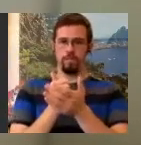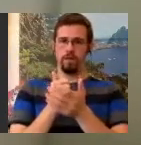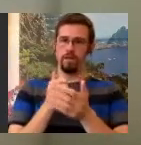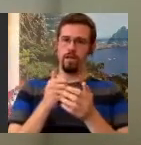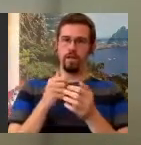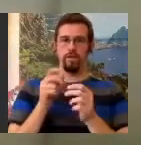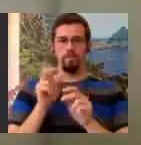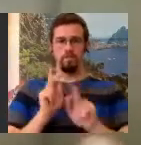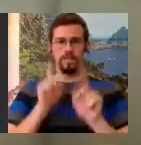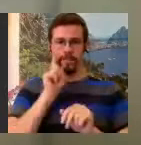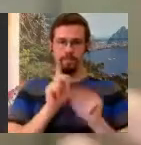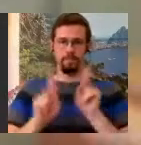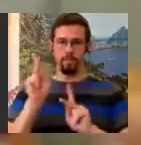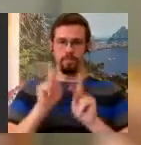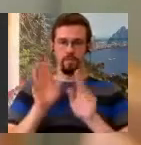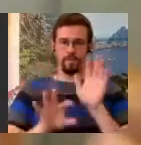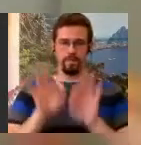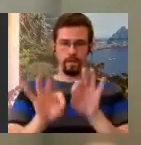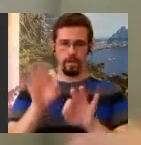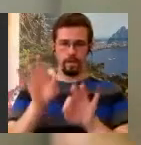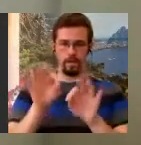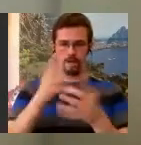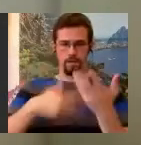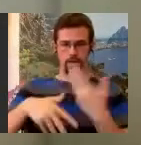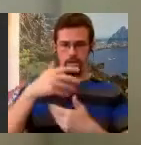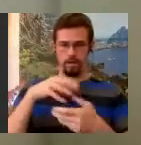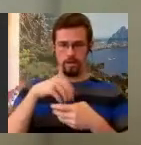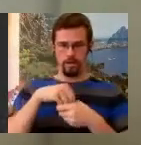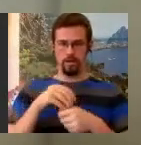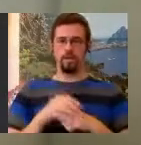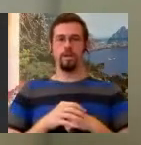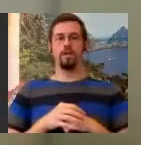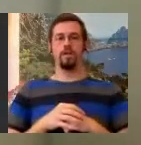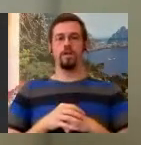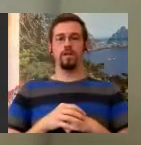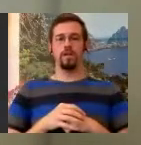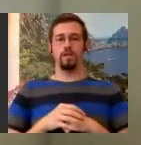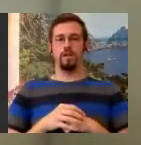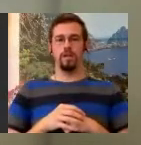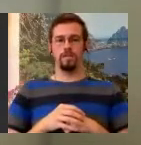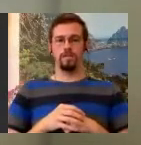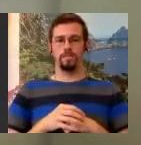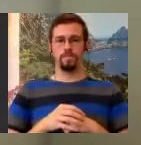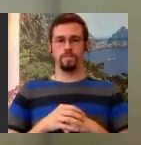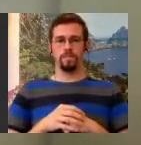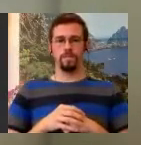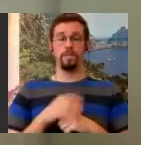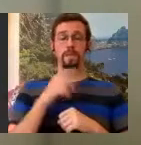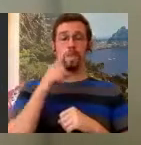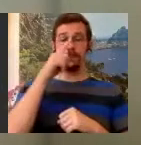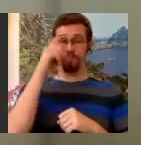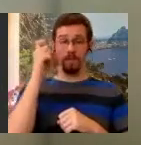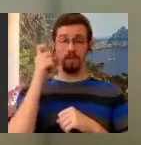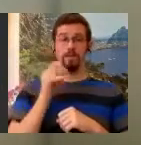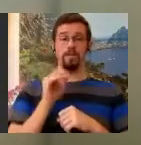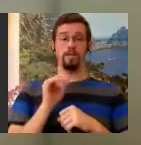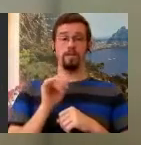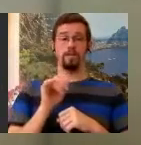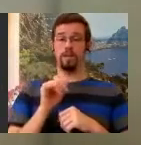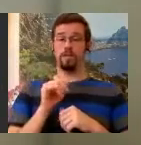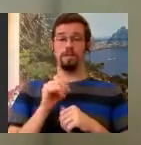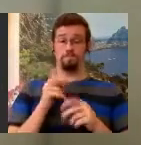world. Because many colleagues of mine, even those working on